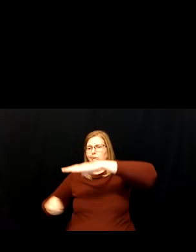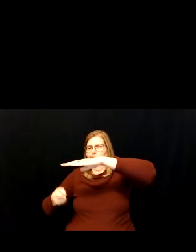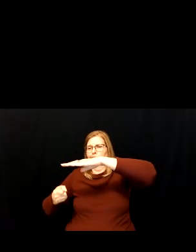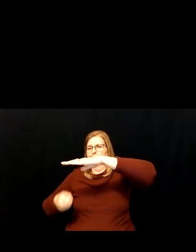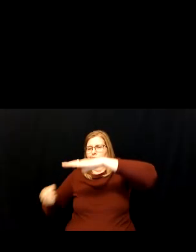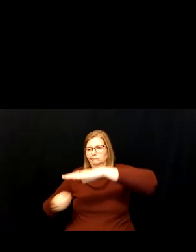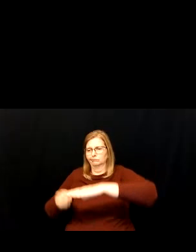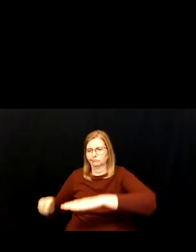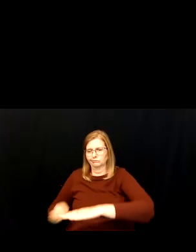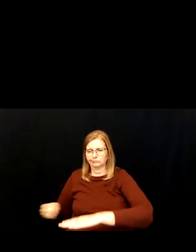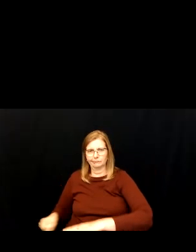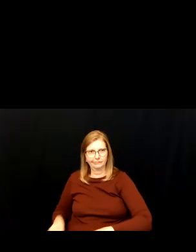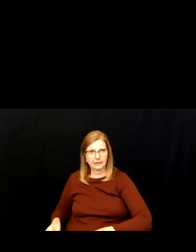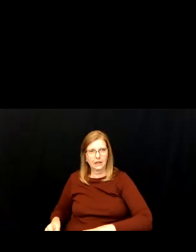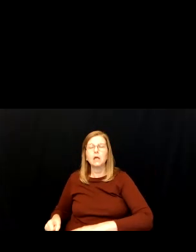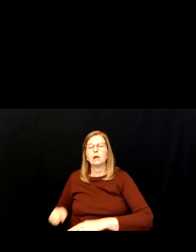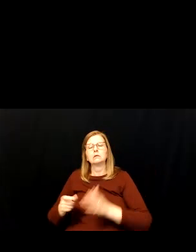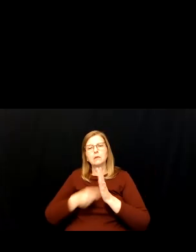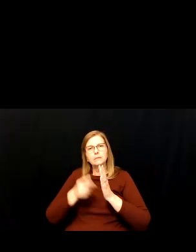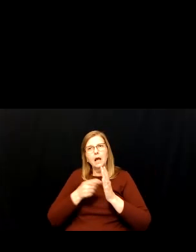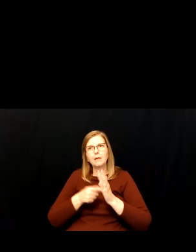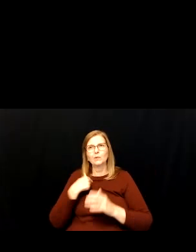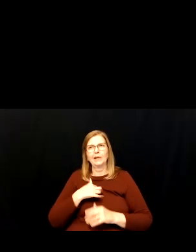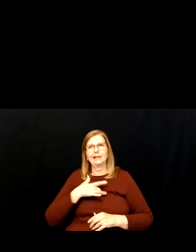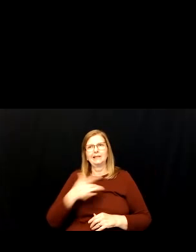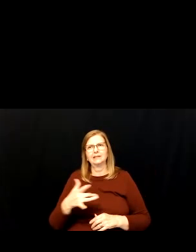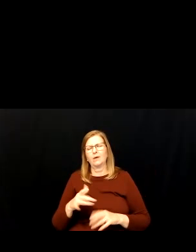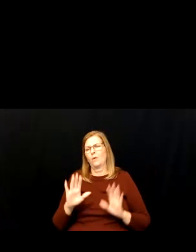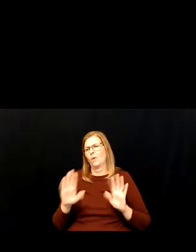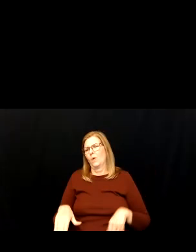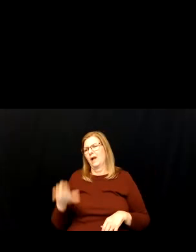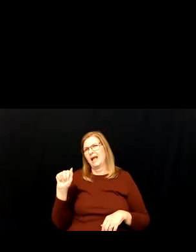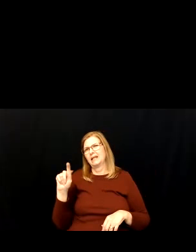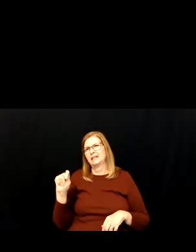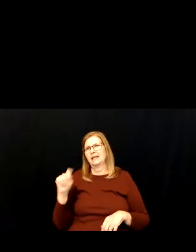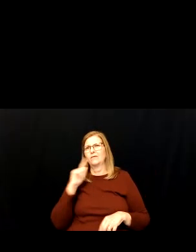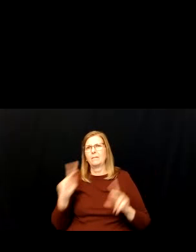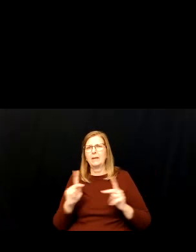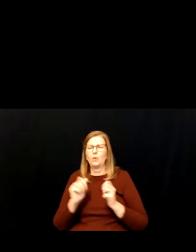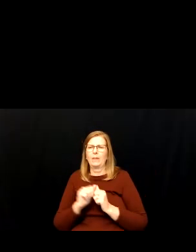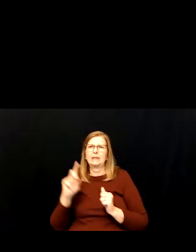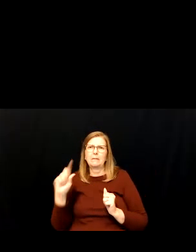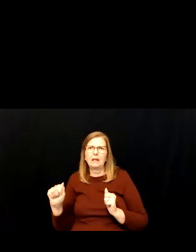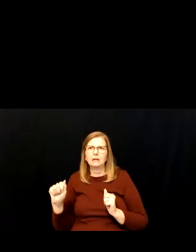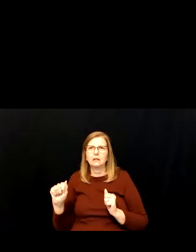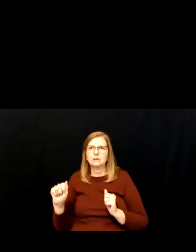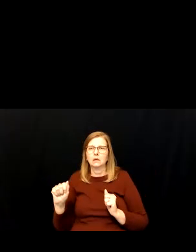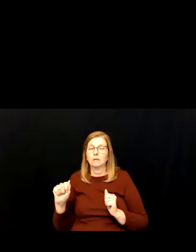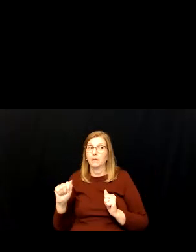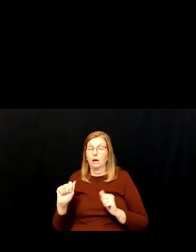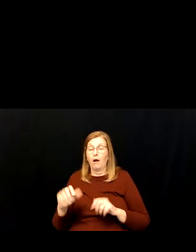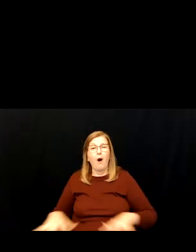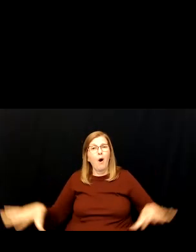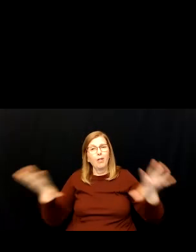And again, you know, I think sometimes we tend to want to say, oh, assistive technology is for people with disabilities. And yet all over